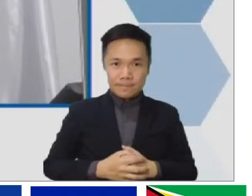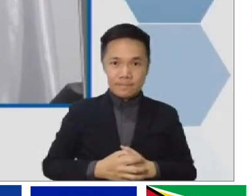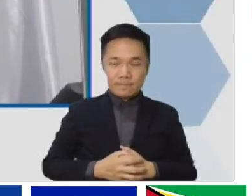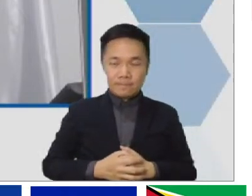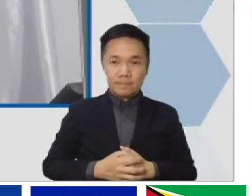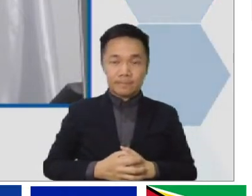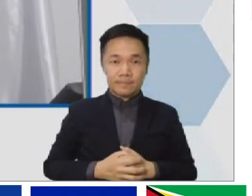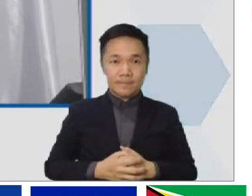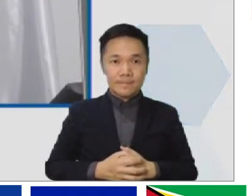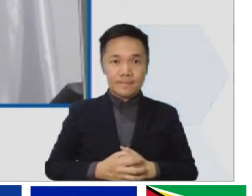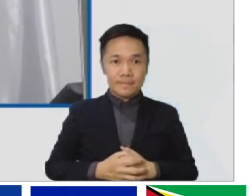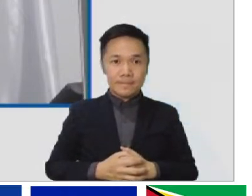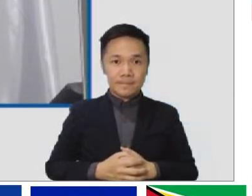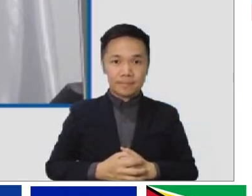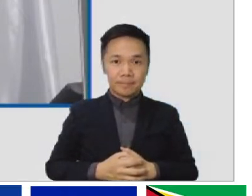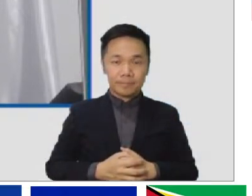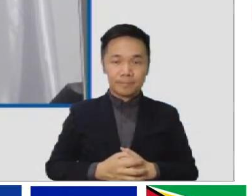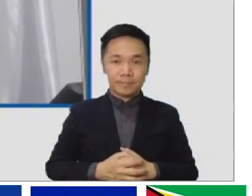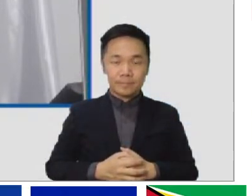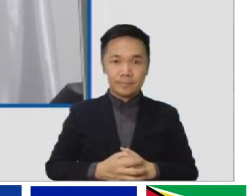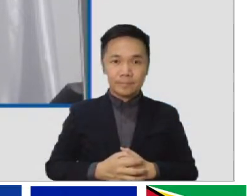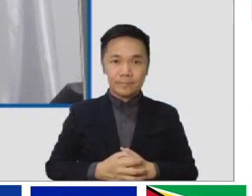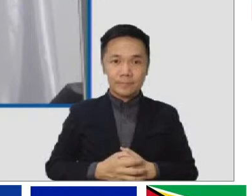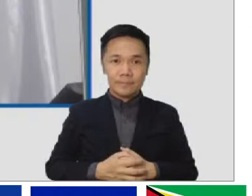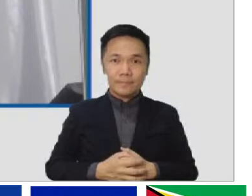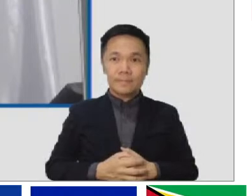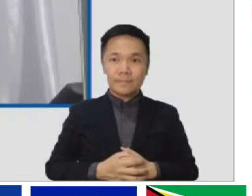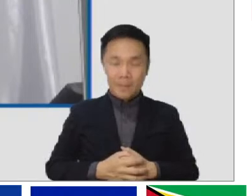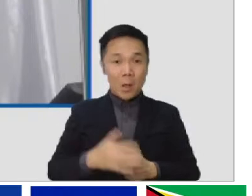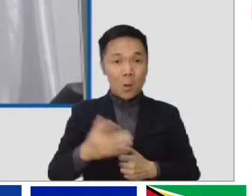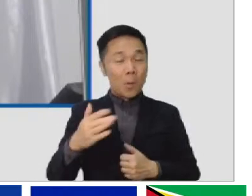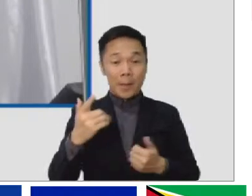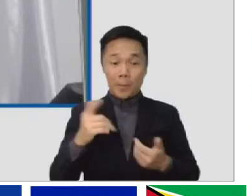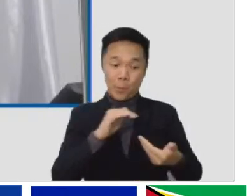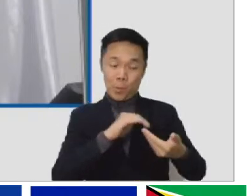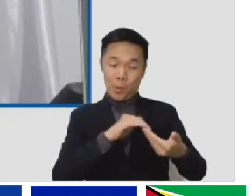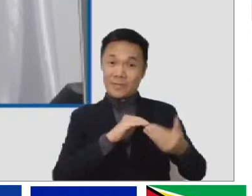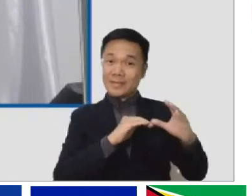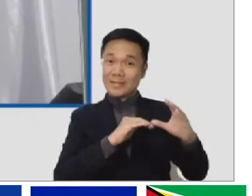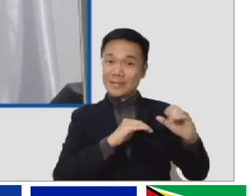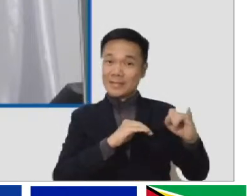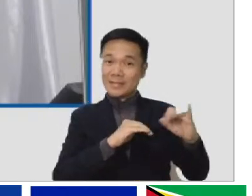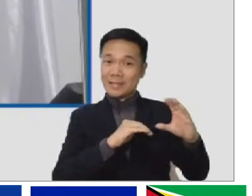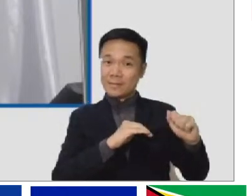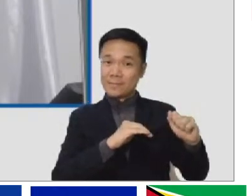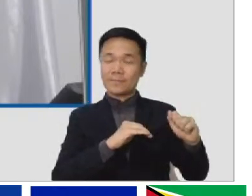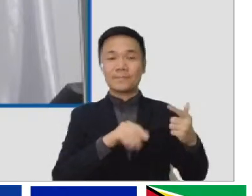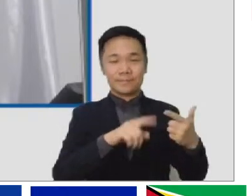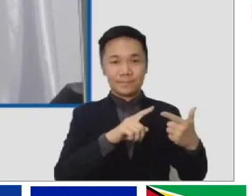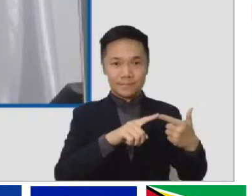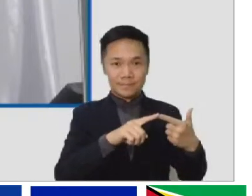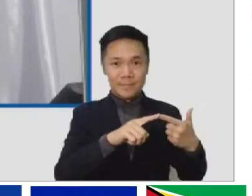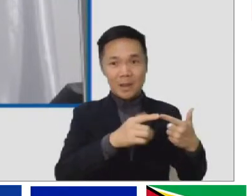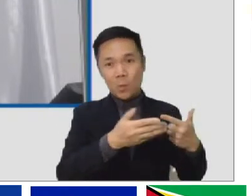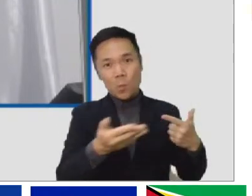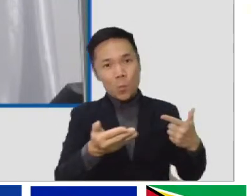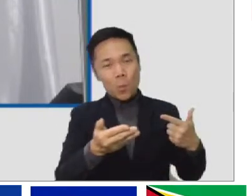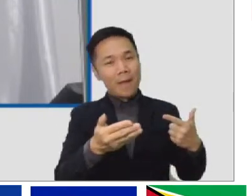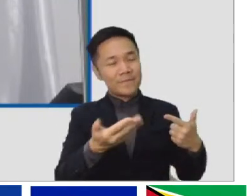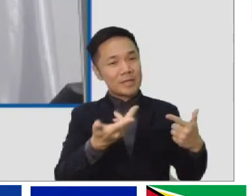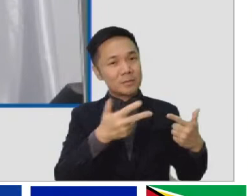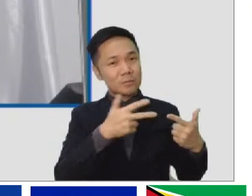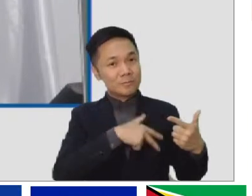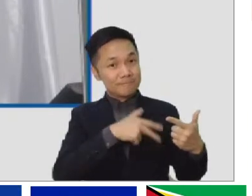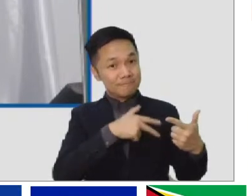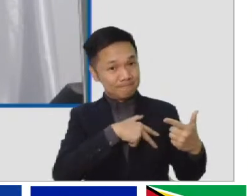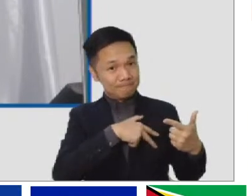also promoting, along with CISCA, we also have social points and as